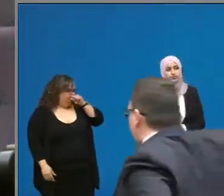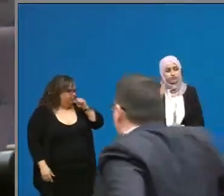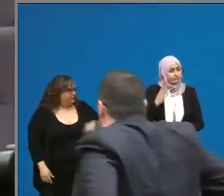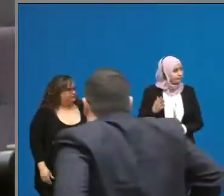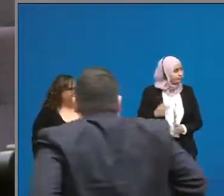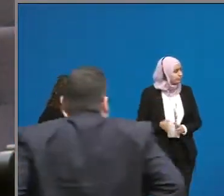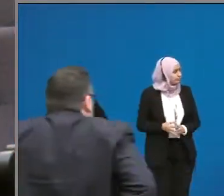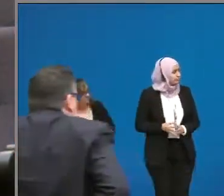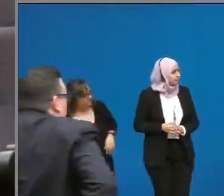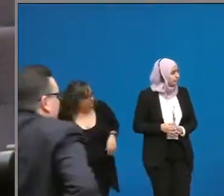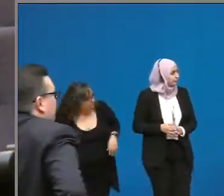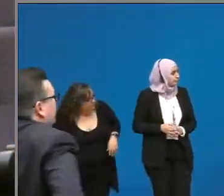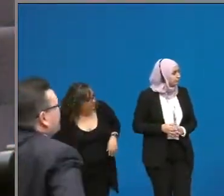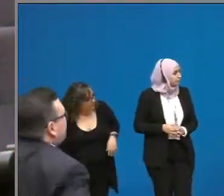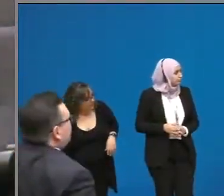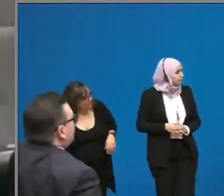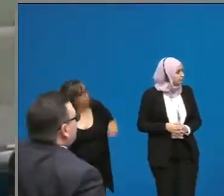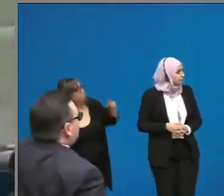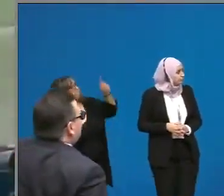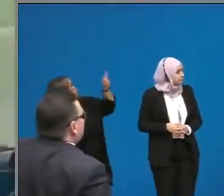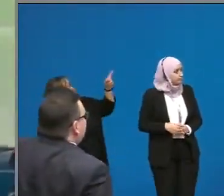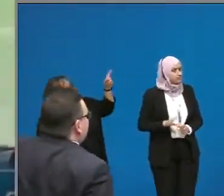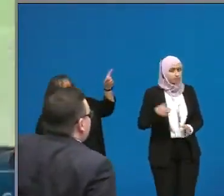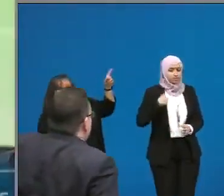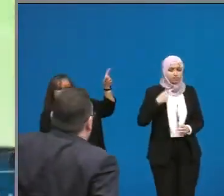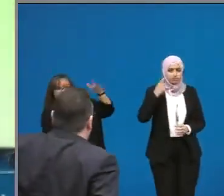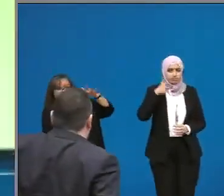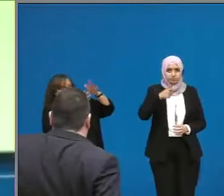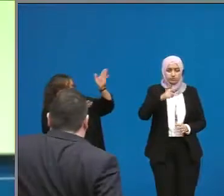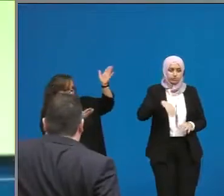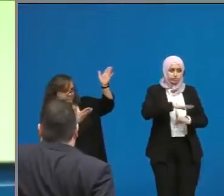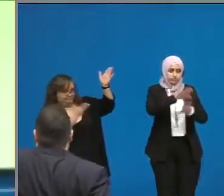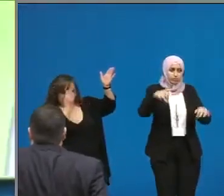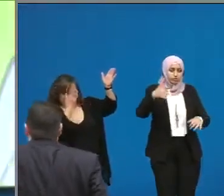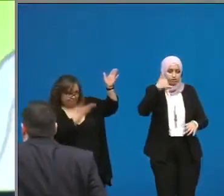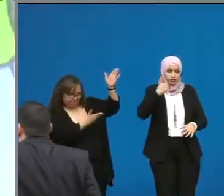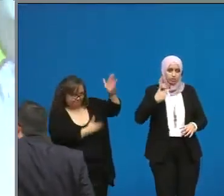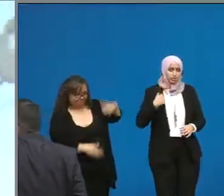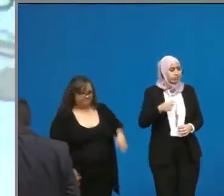And if anybody wants me in the meantime, contact details are on the screen. Thank you.